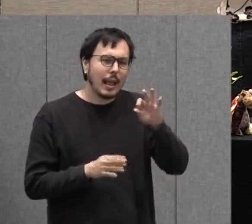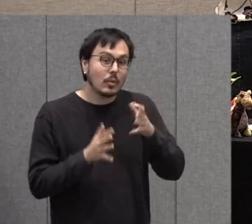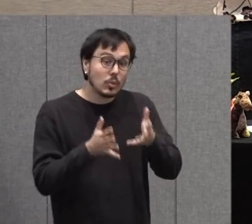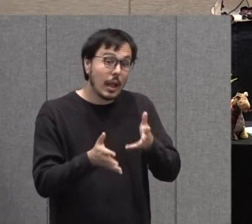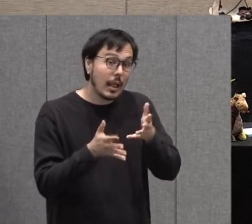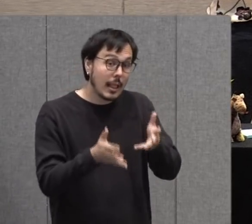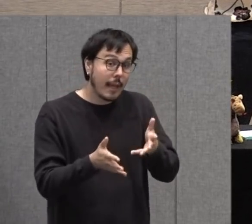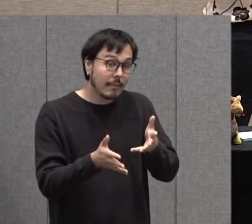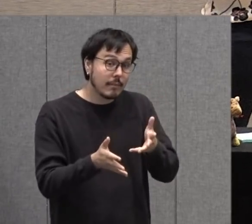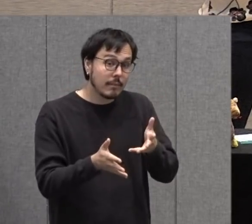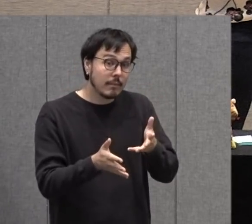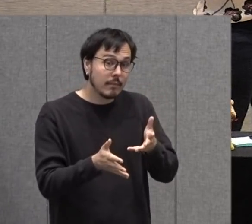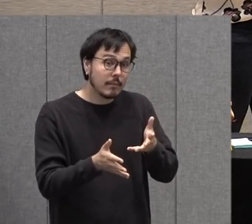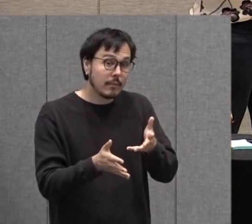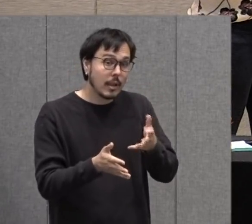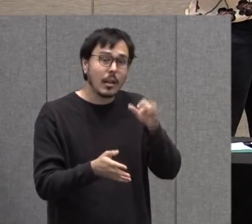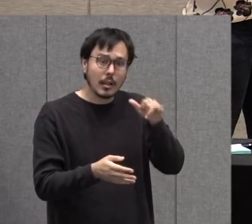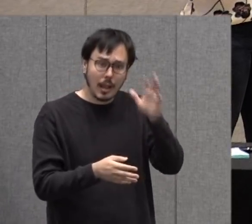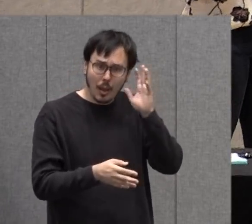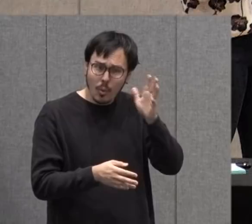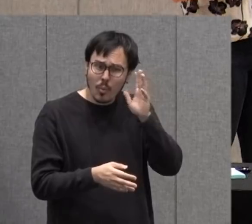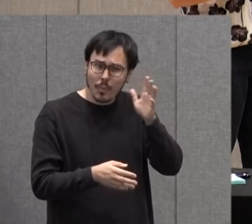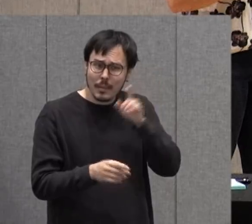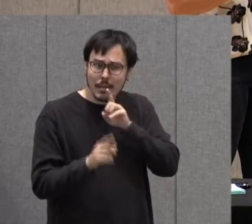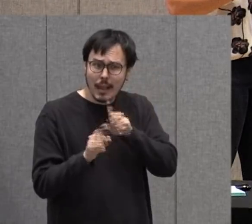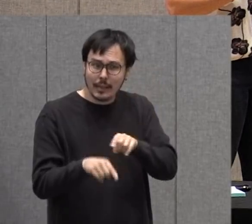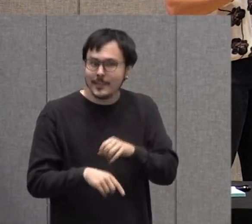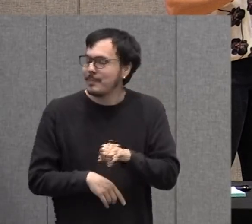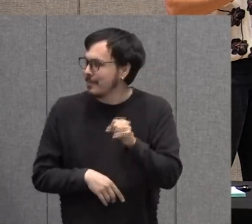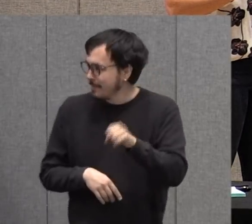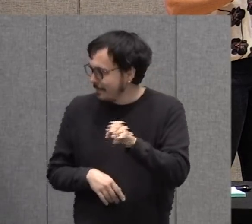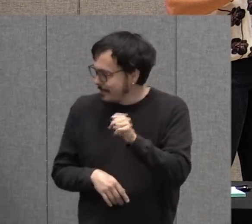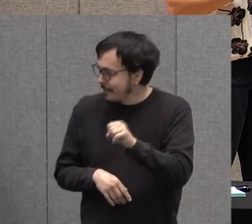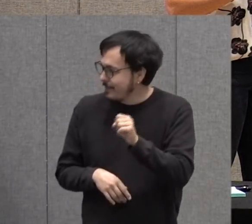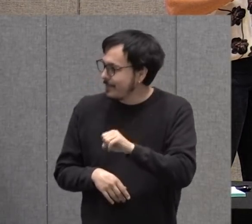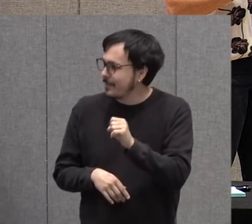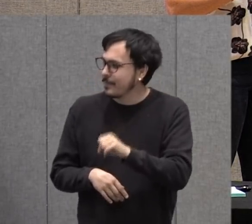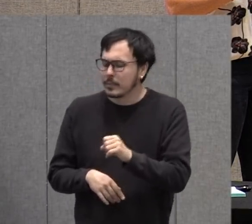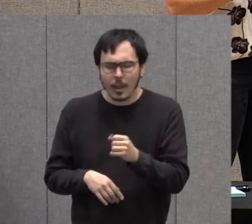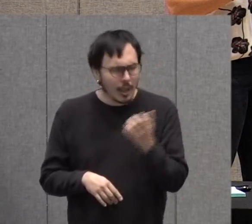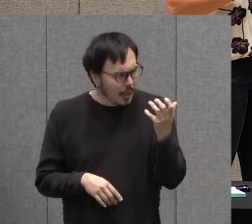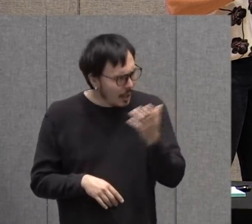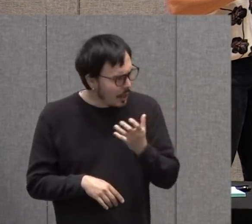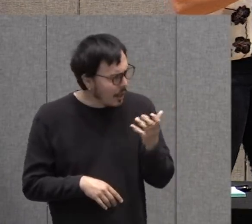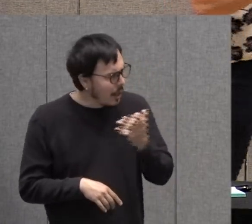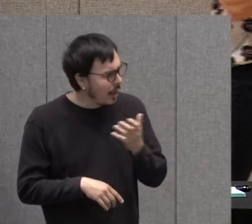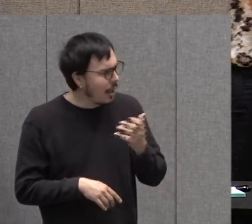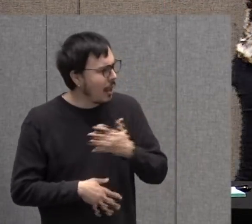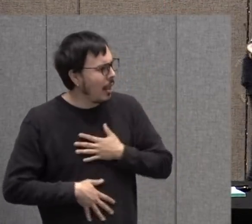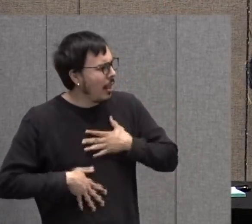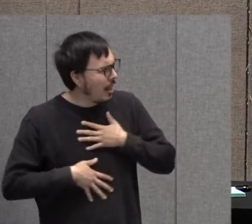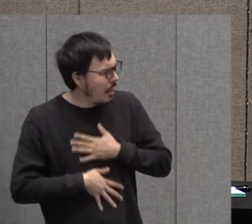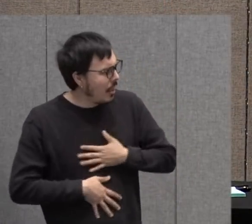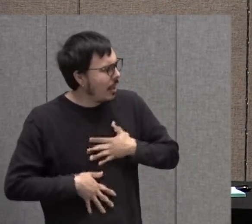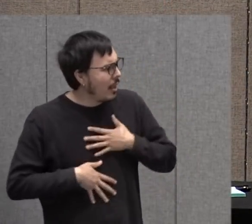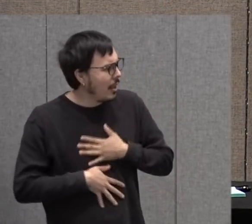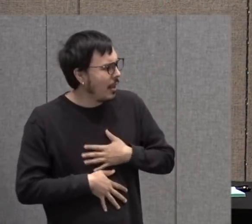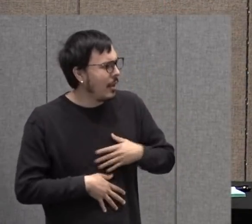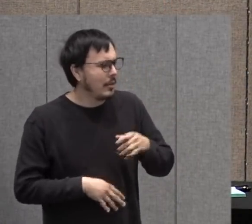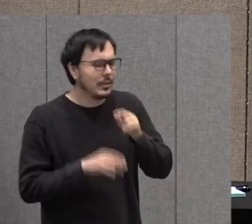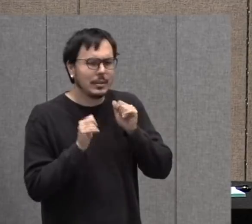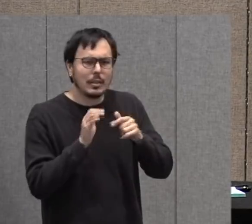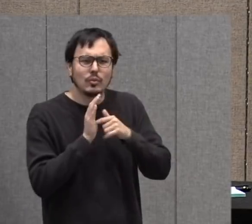left over, that's going to be the answer? It is. Oh my goodness, I love that. We could represent it